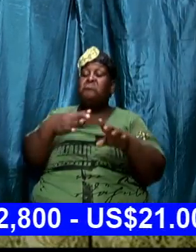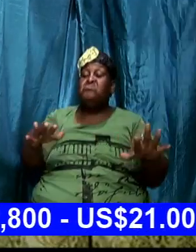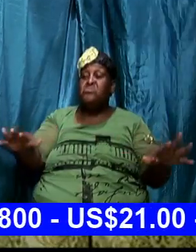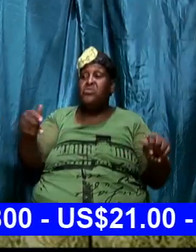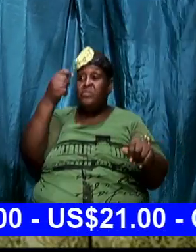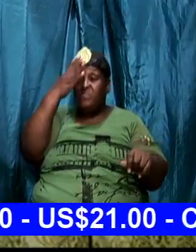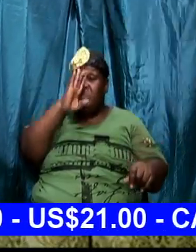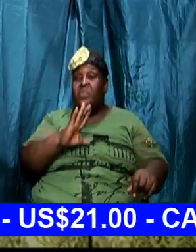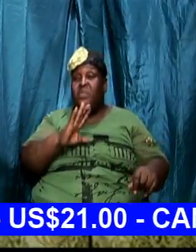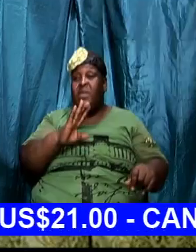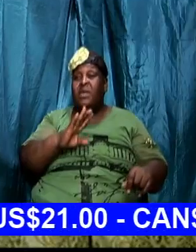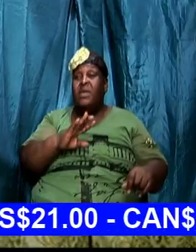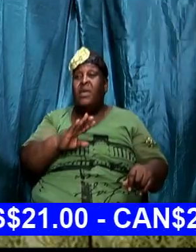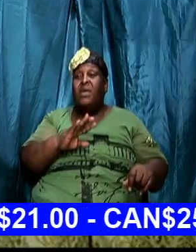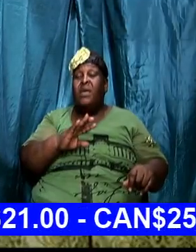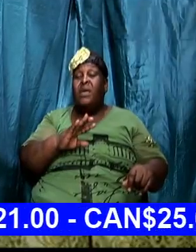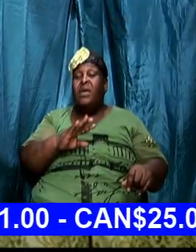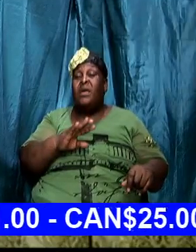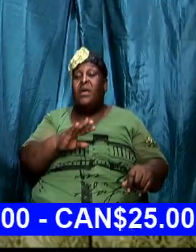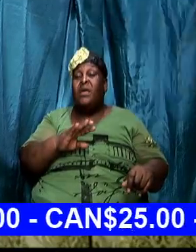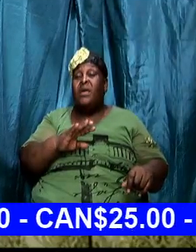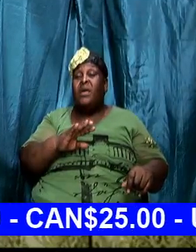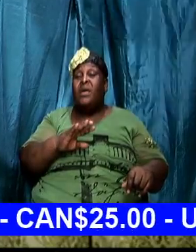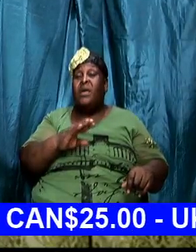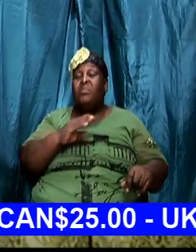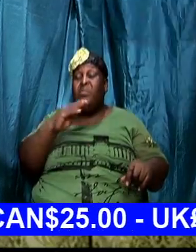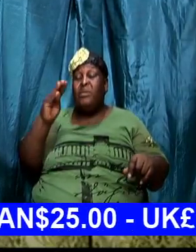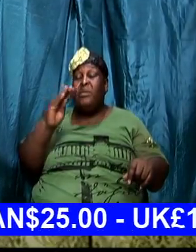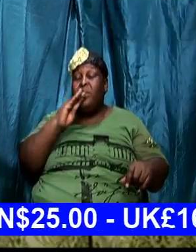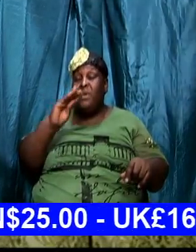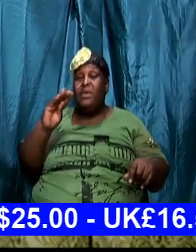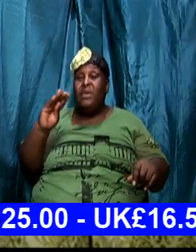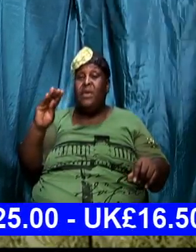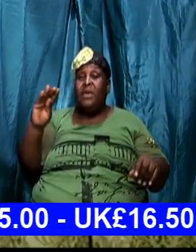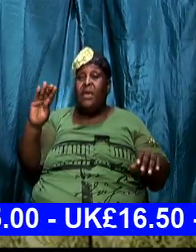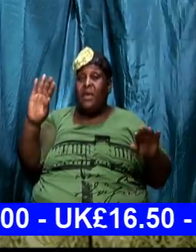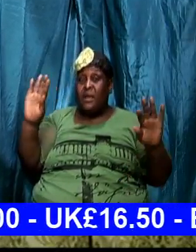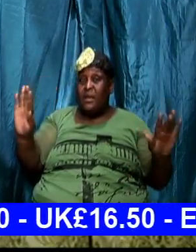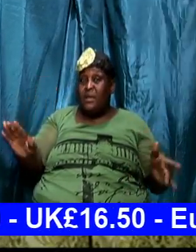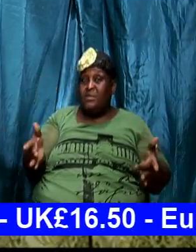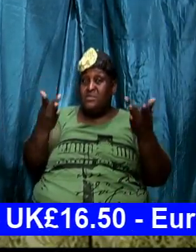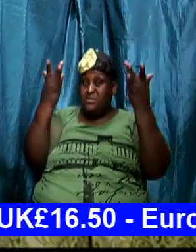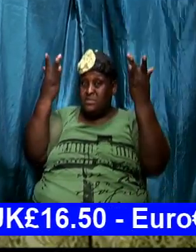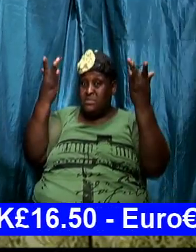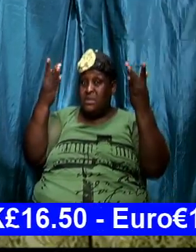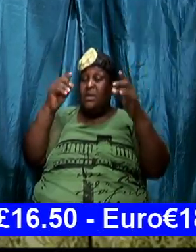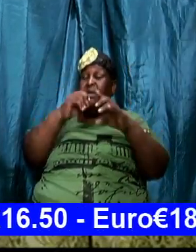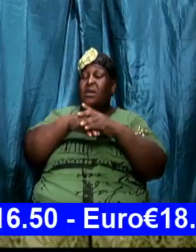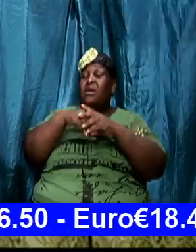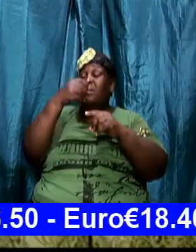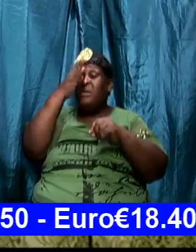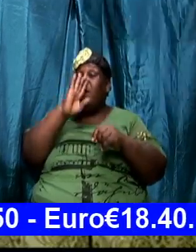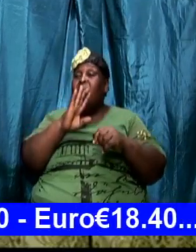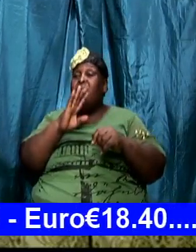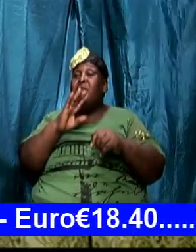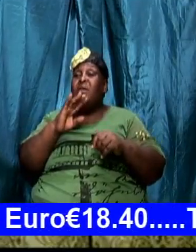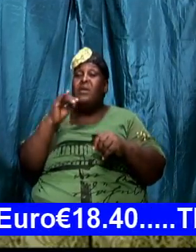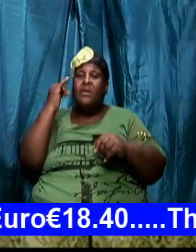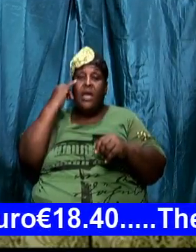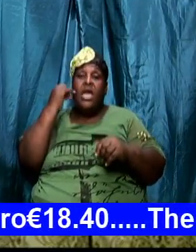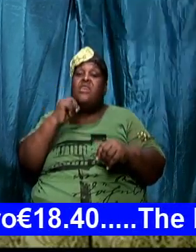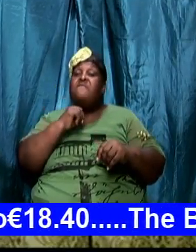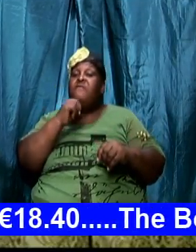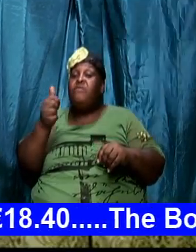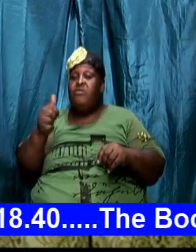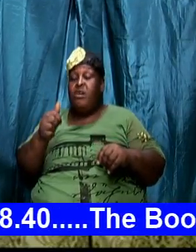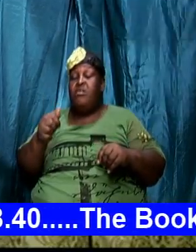and matriculate into greater heights and depths in God if we are not students